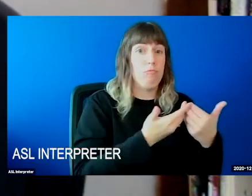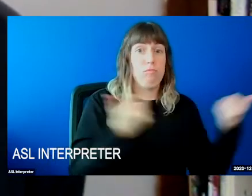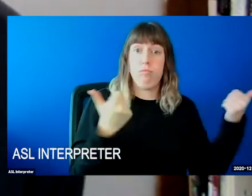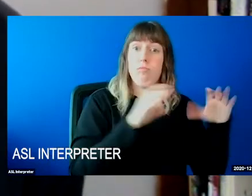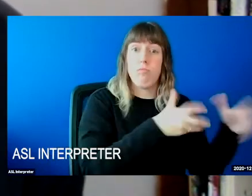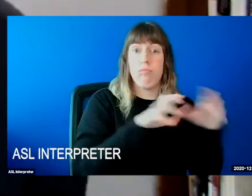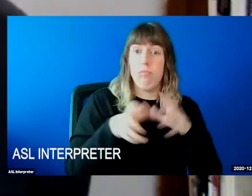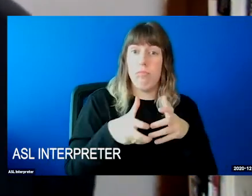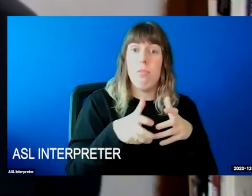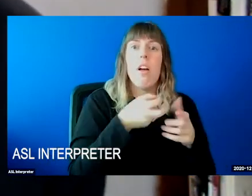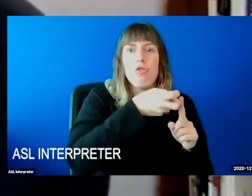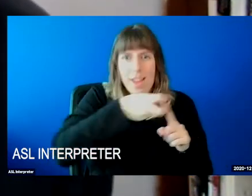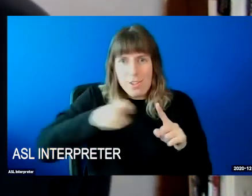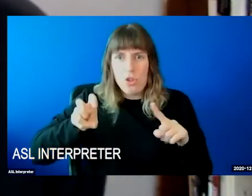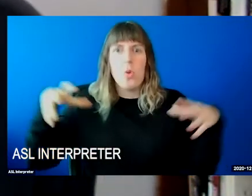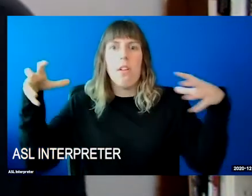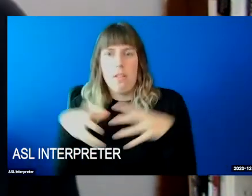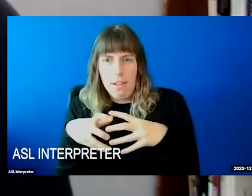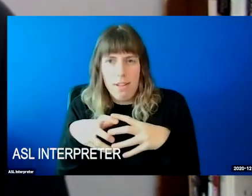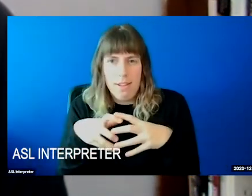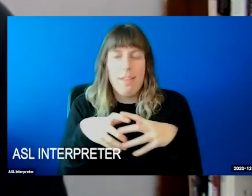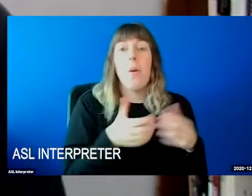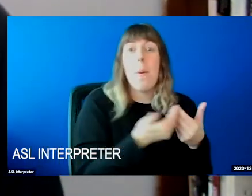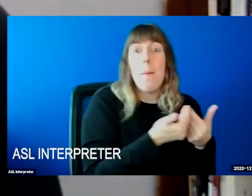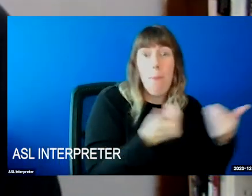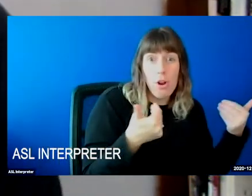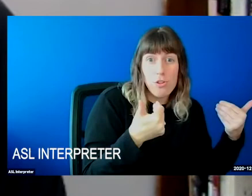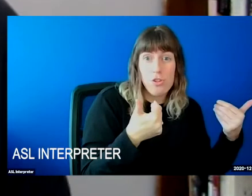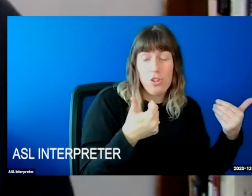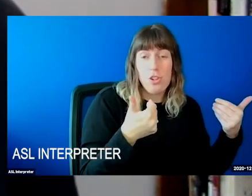to democracy. You could call it from apartness to